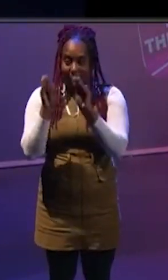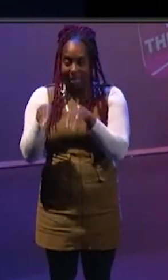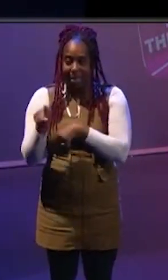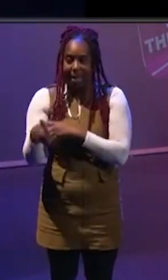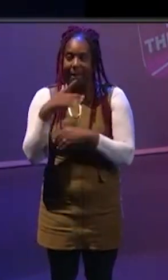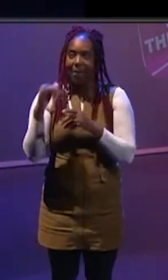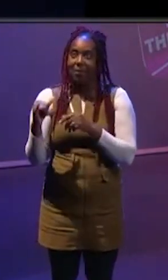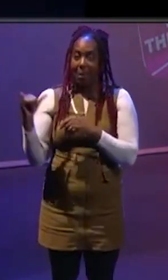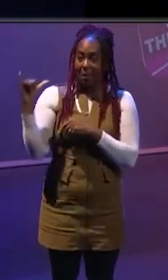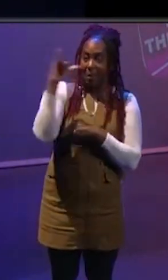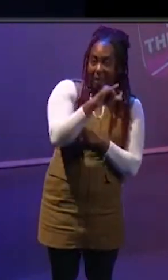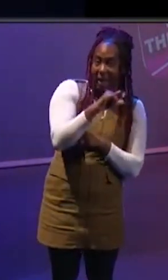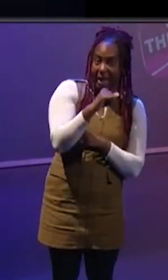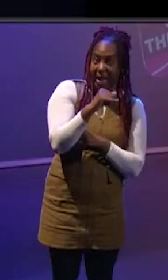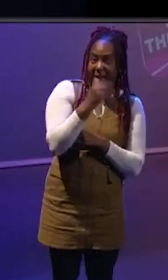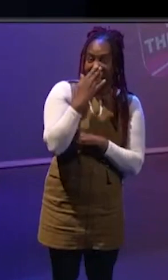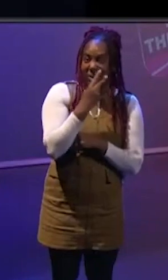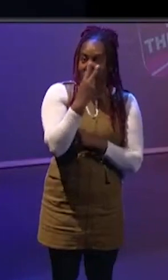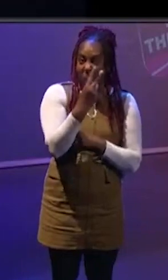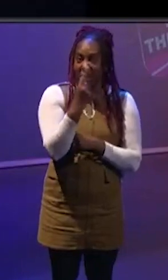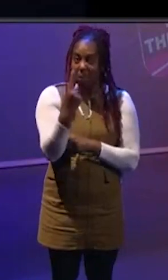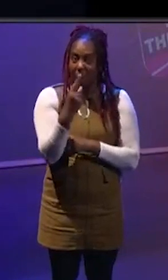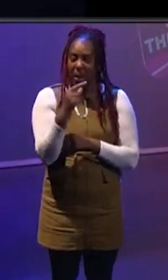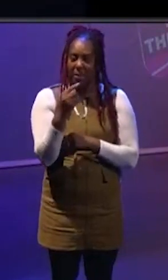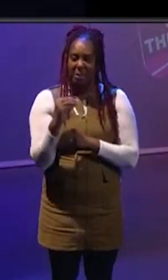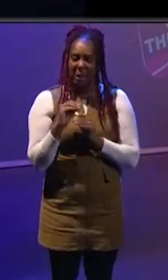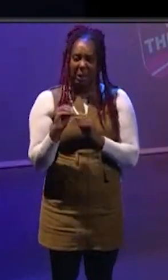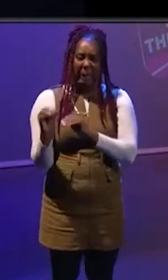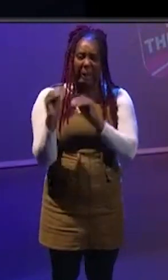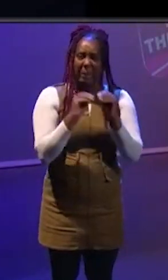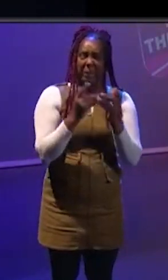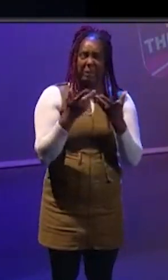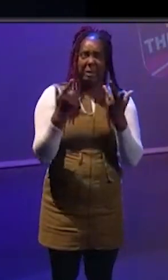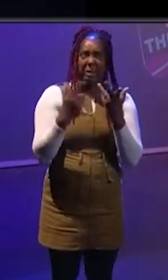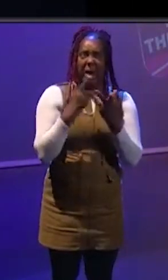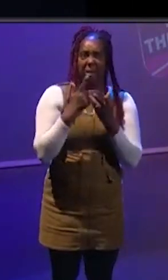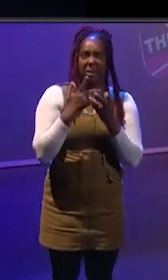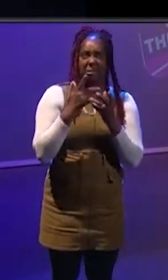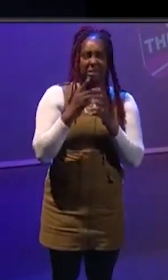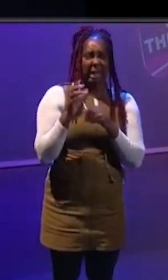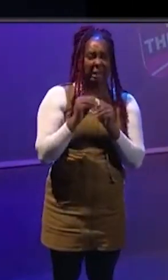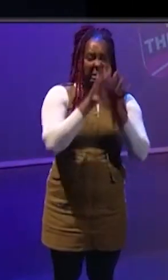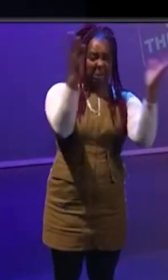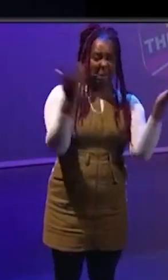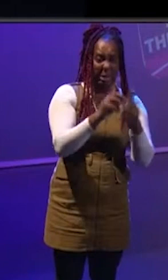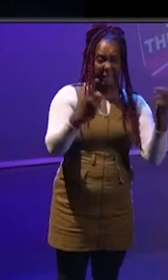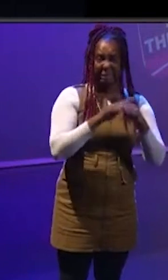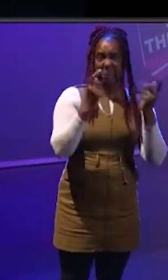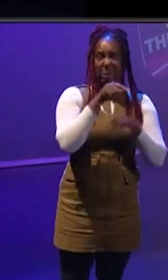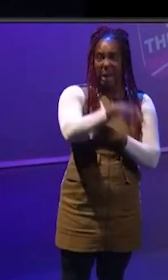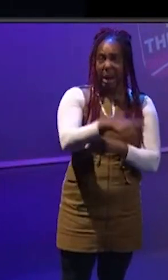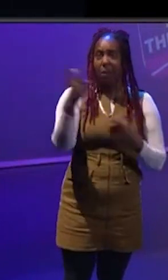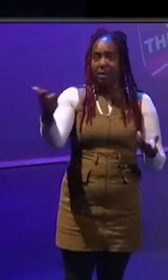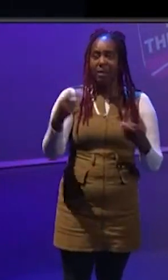got on a plane at 21 years old and I moved to the other side of the world. I went to film school, which isn't a far cry from theatre,